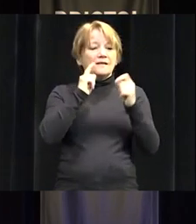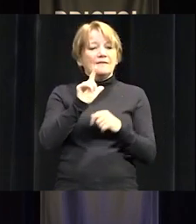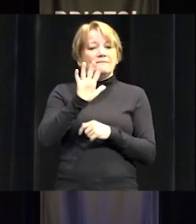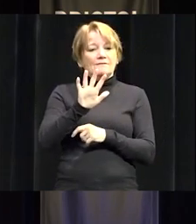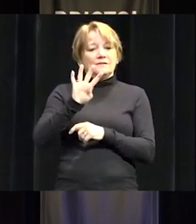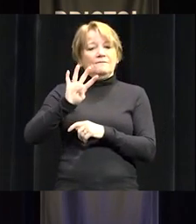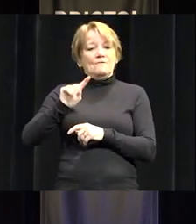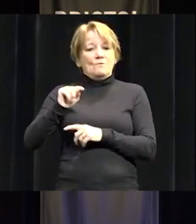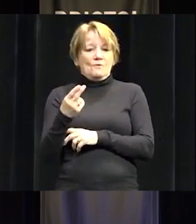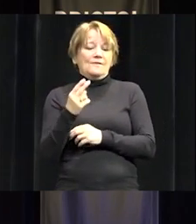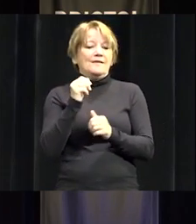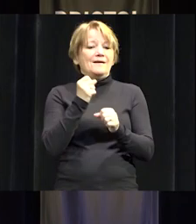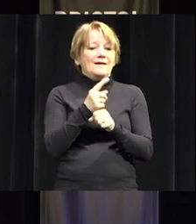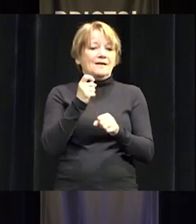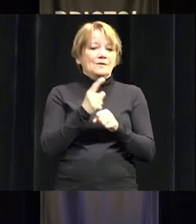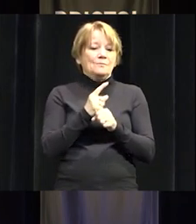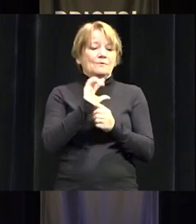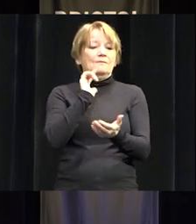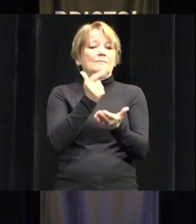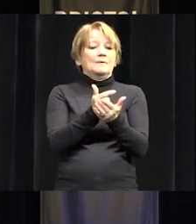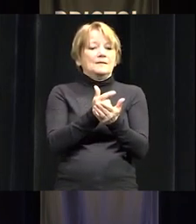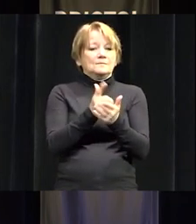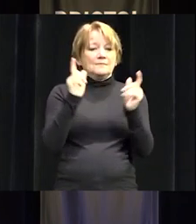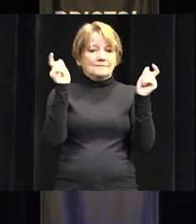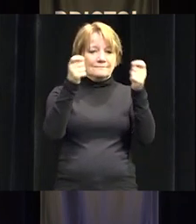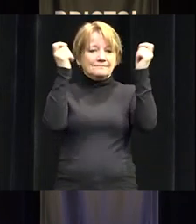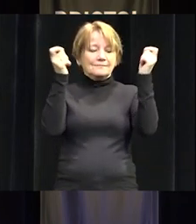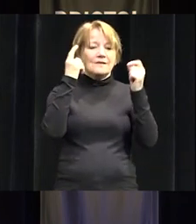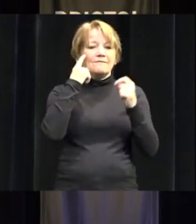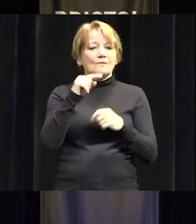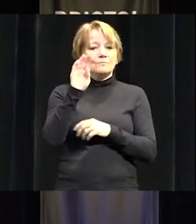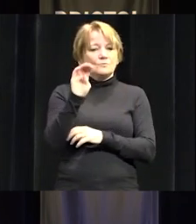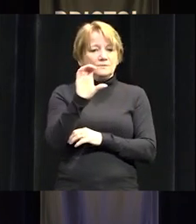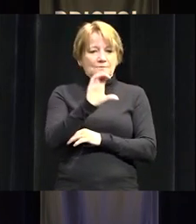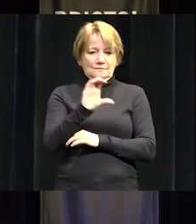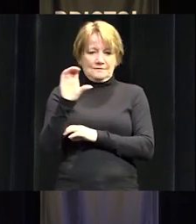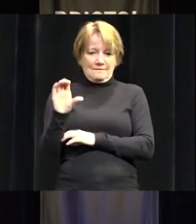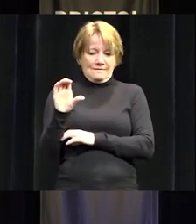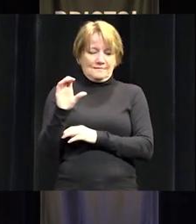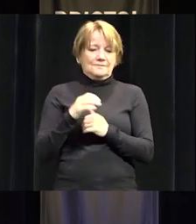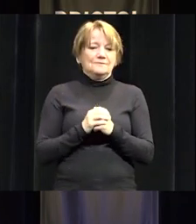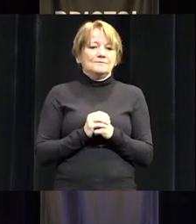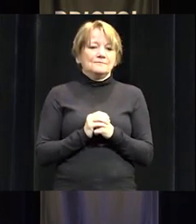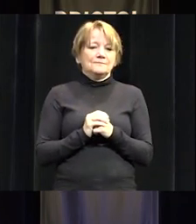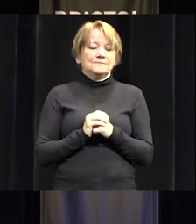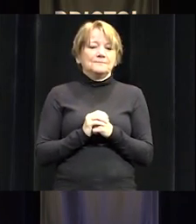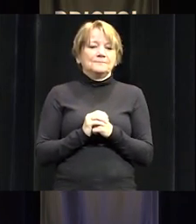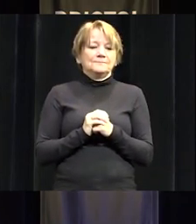54th Annual Commencement Exercises of Bristol Community College.